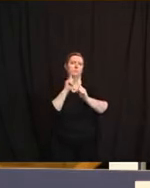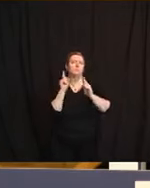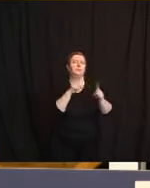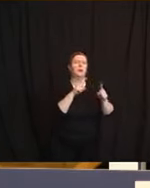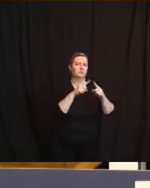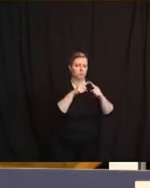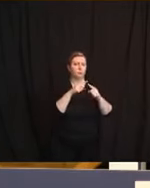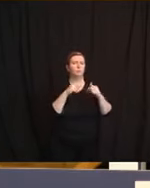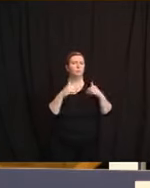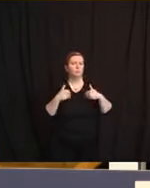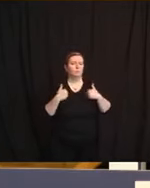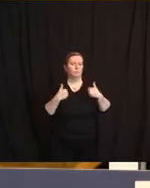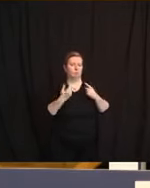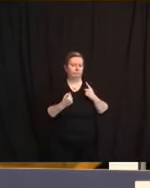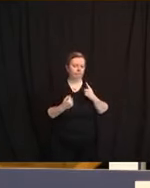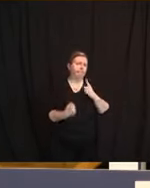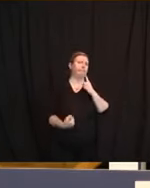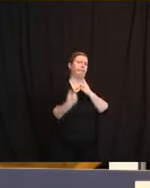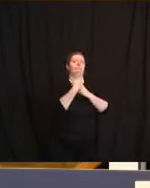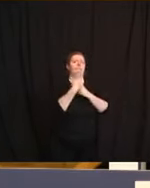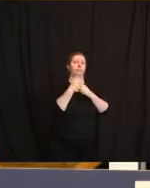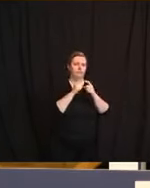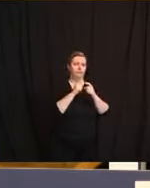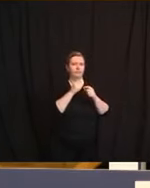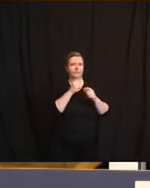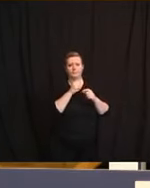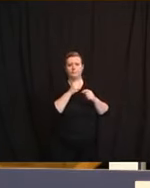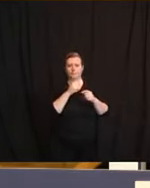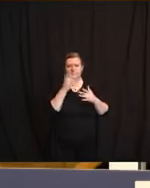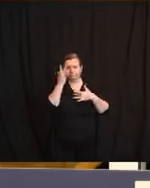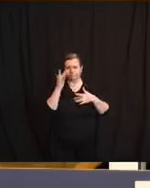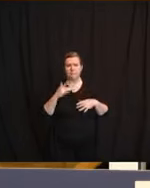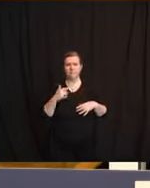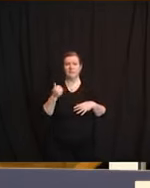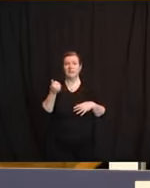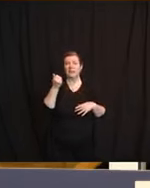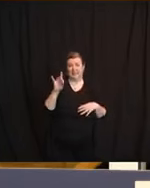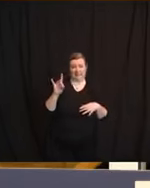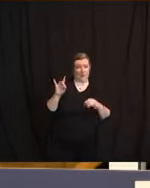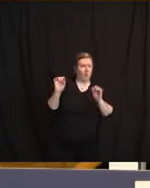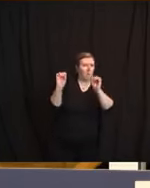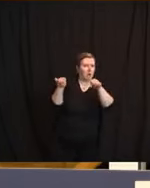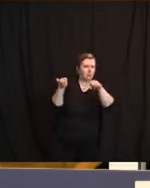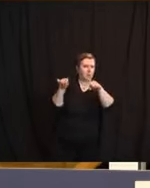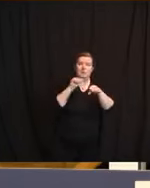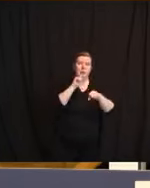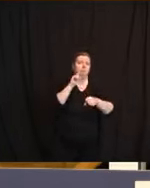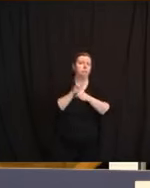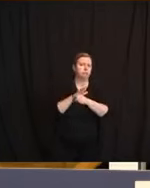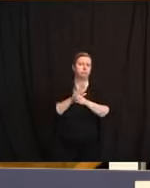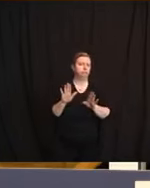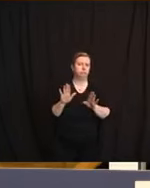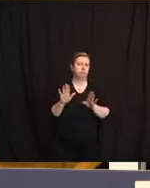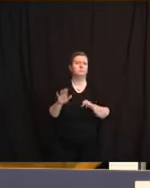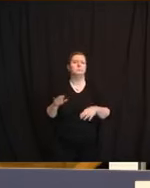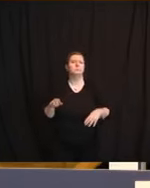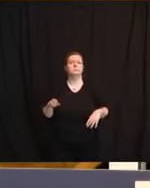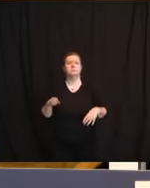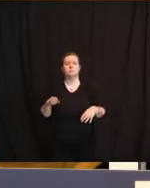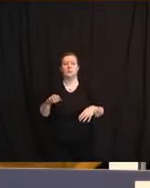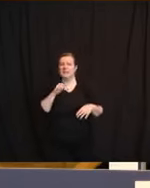condition. Yesterday, I shared that there were 18 possible. One report did not fit the